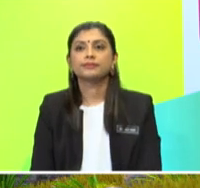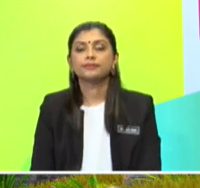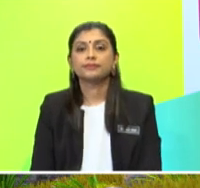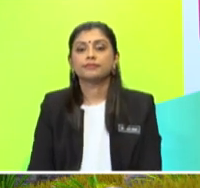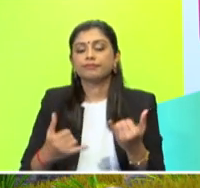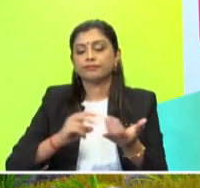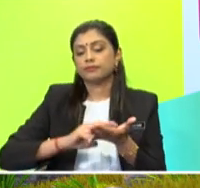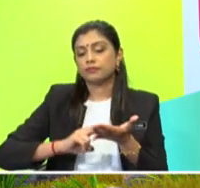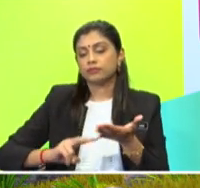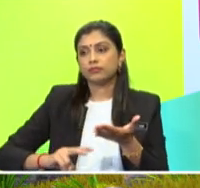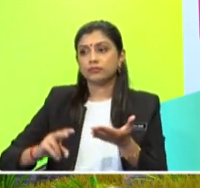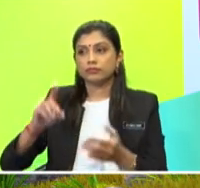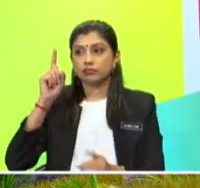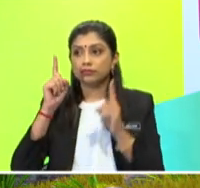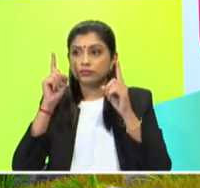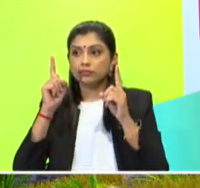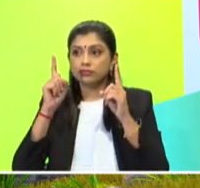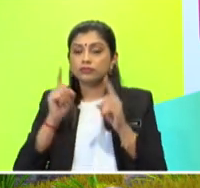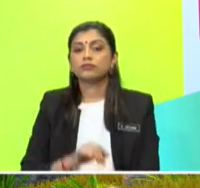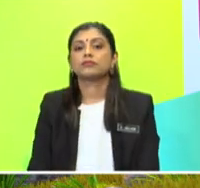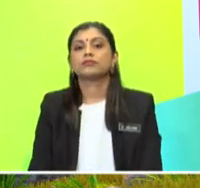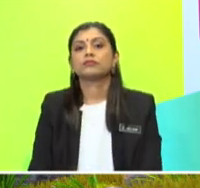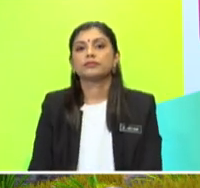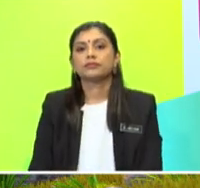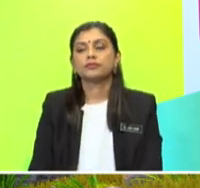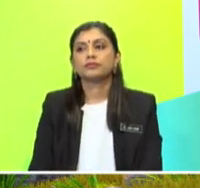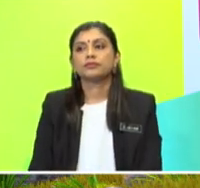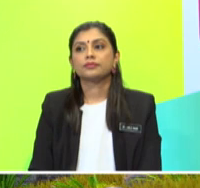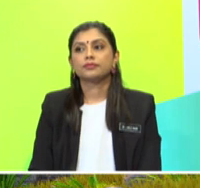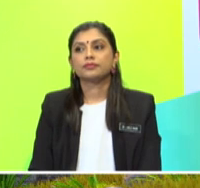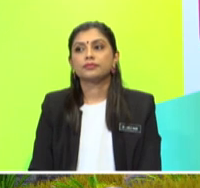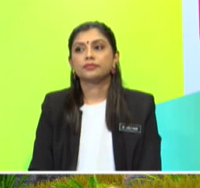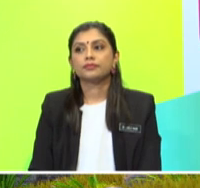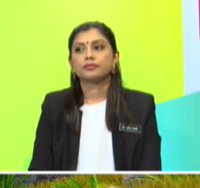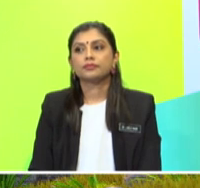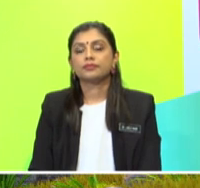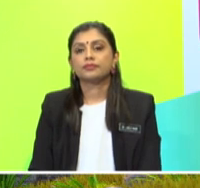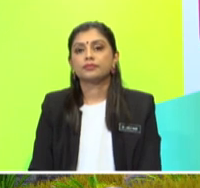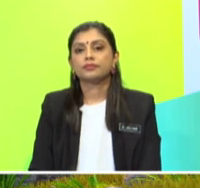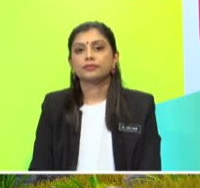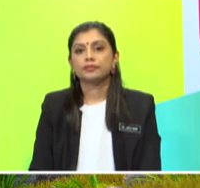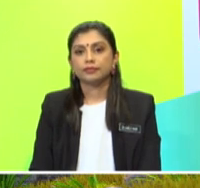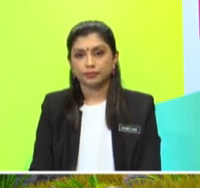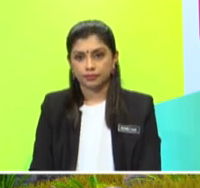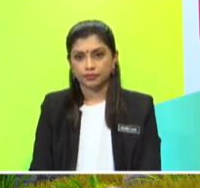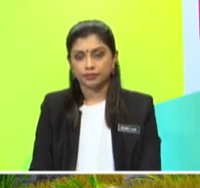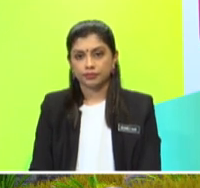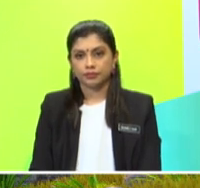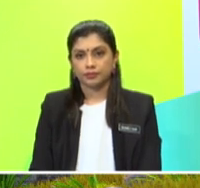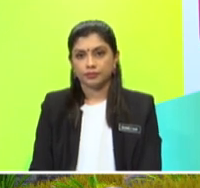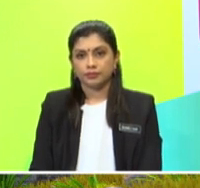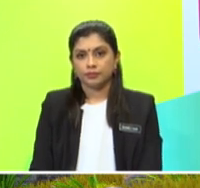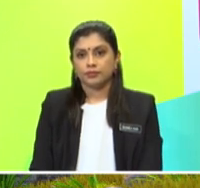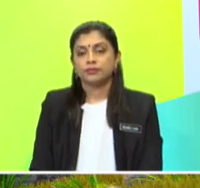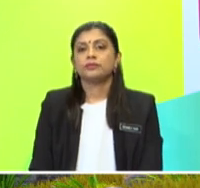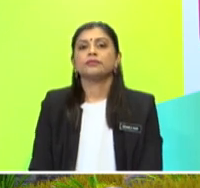Hi, I got an invitation to collaborate on a school project about conservation areas in Malaysia.